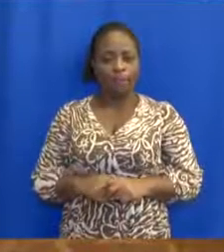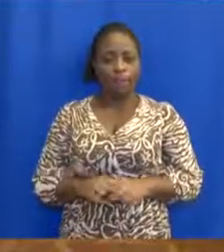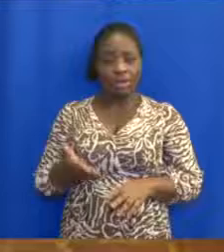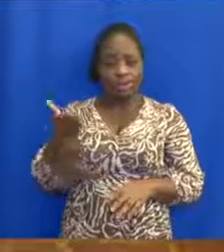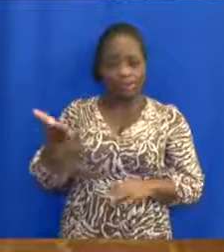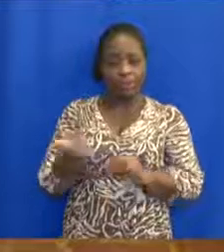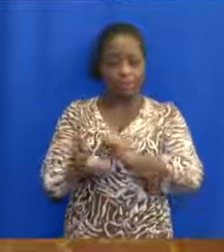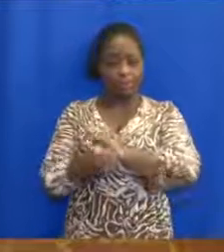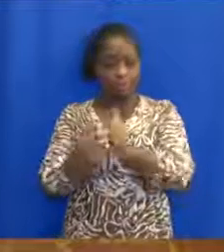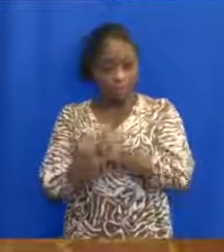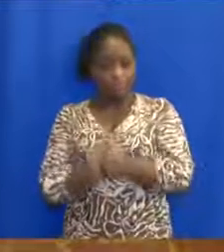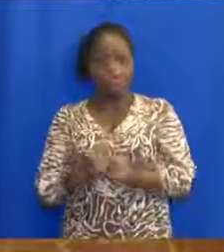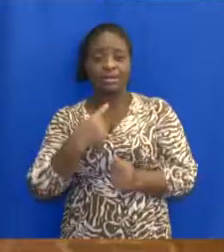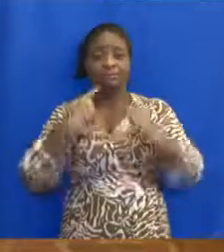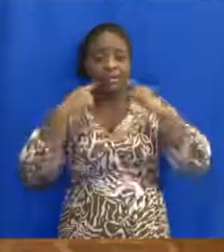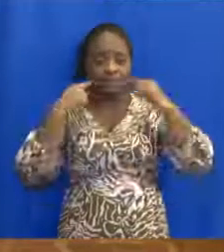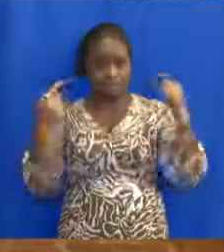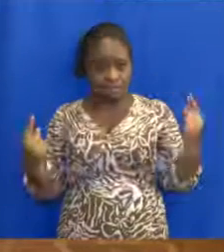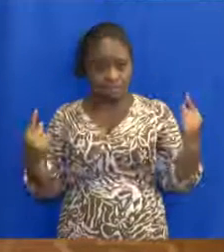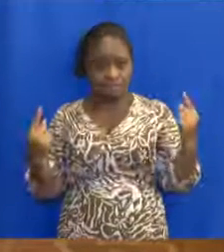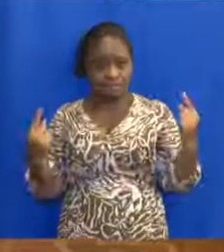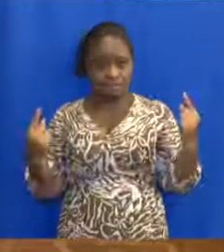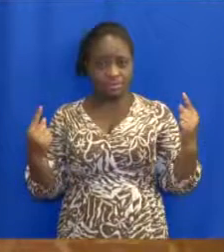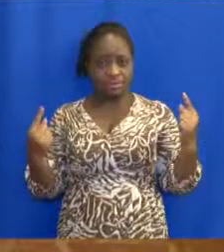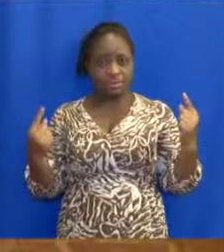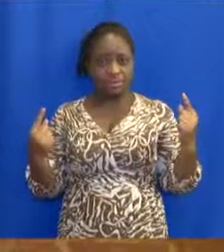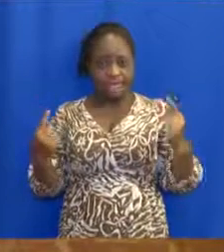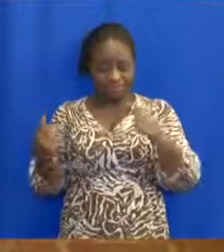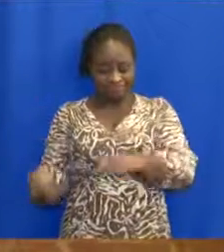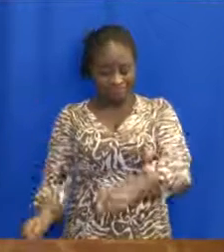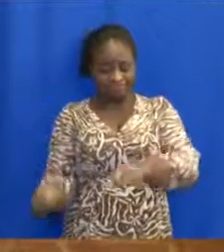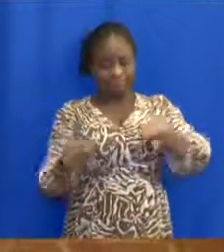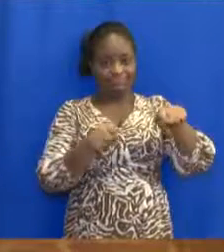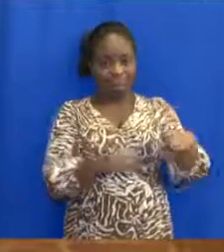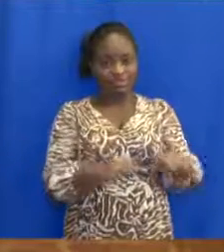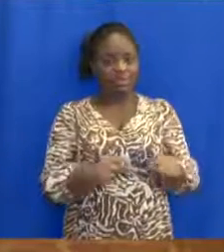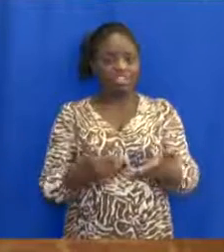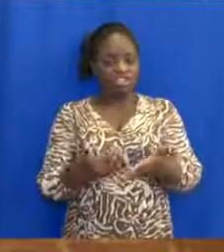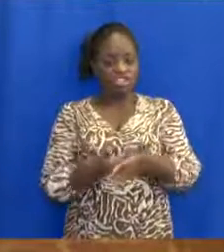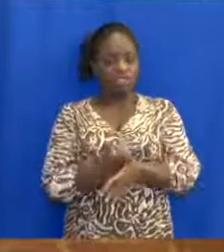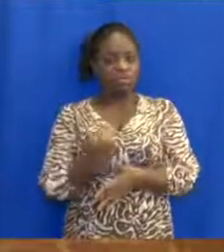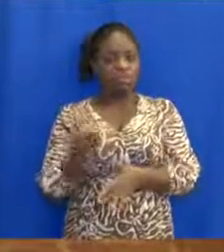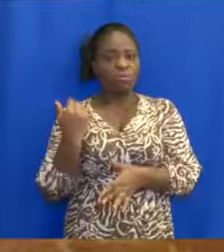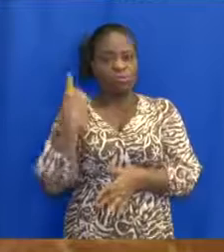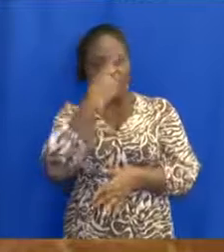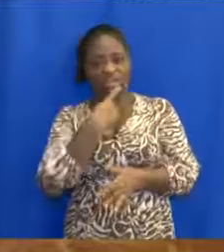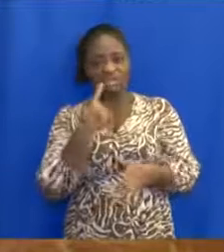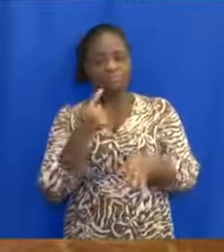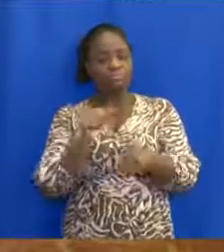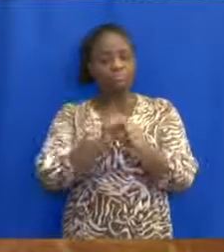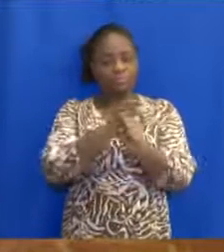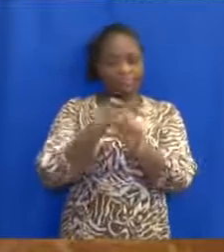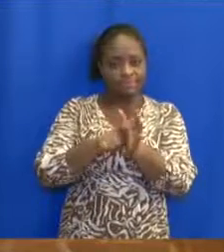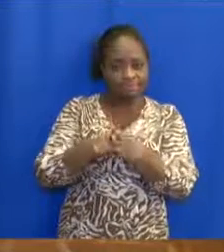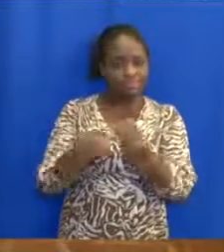These changes I have announced transition us into a new phase of our COVID-19 fight, in which we